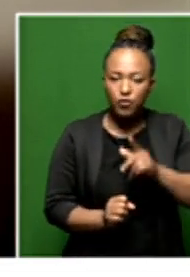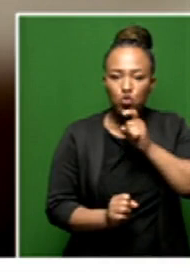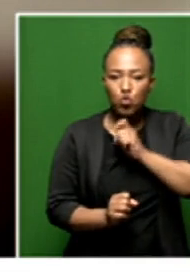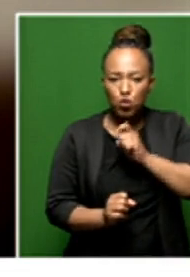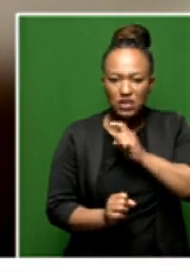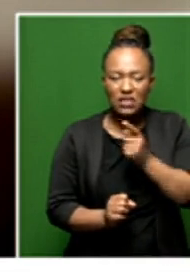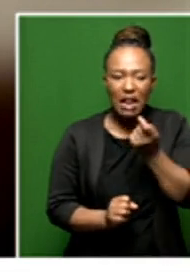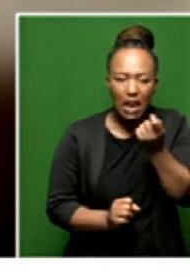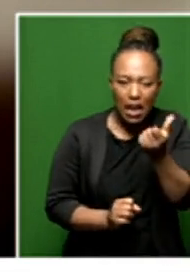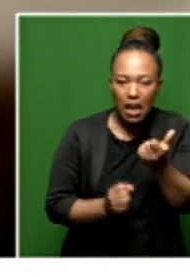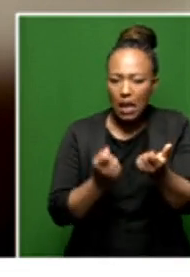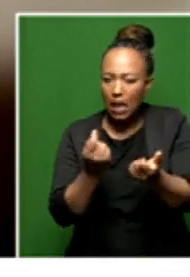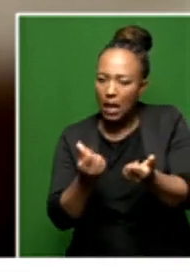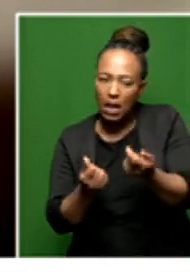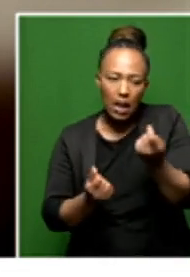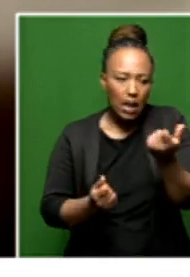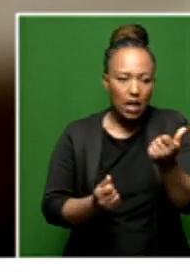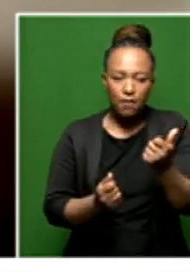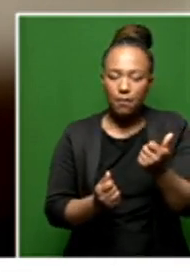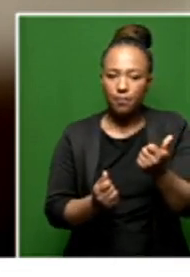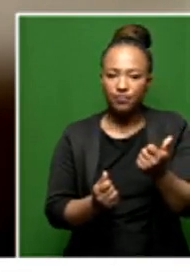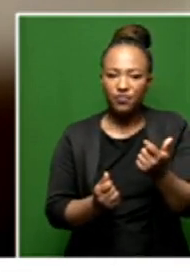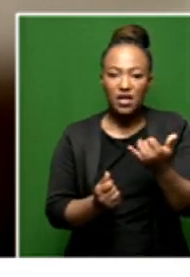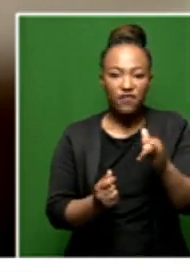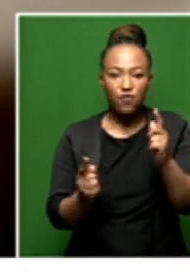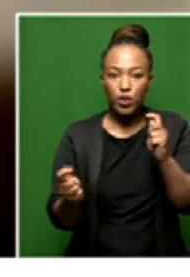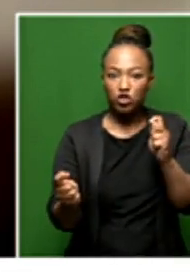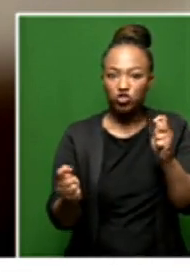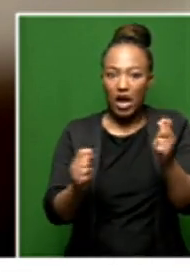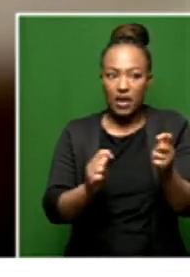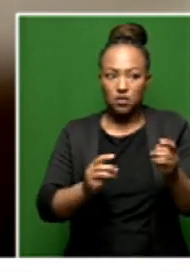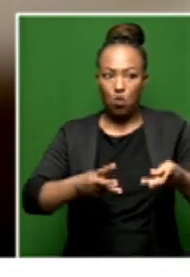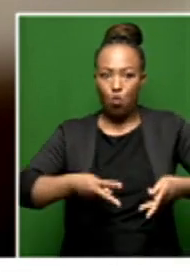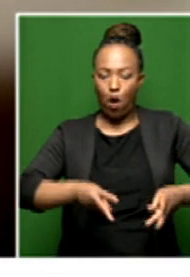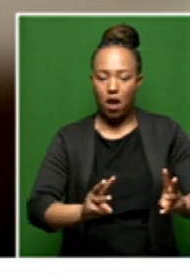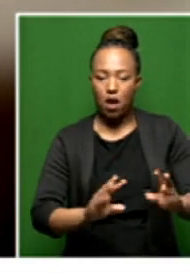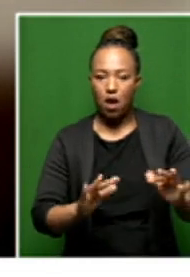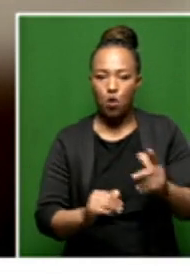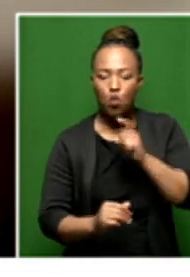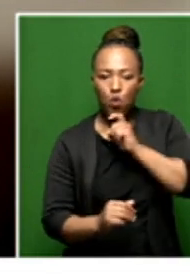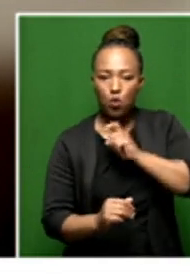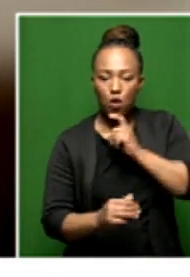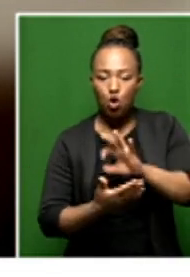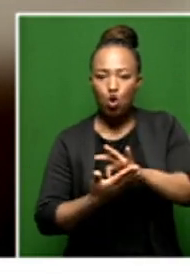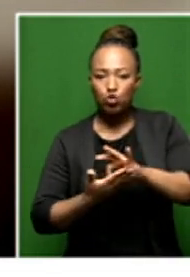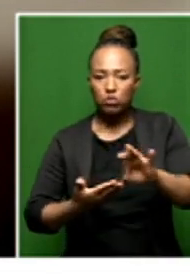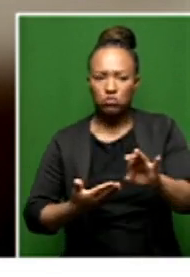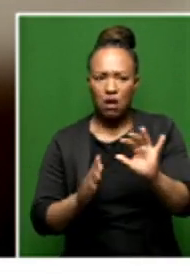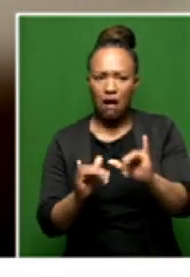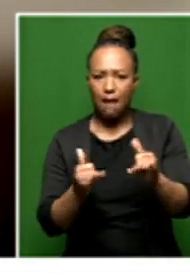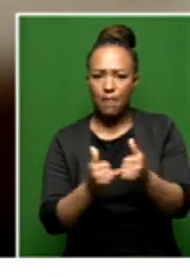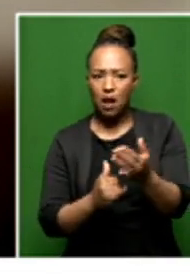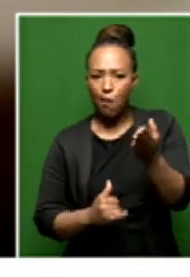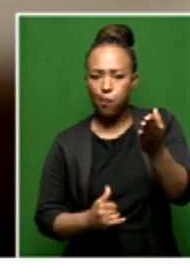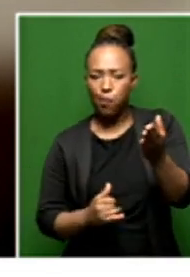as sparingly as possible. So if we change the model and we have contracts with companies and